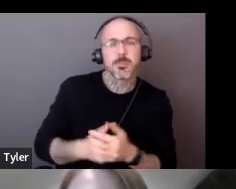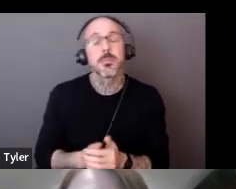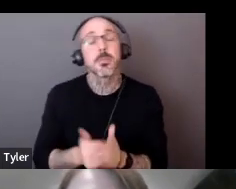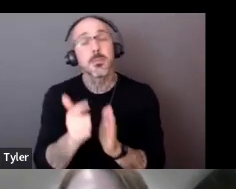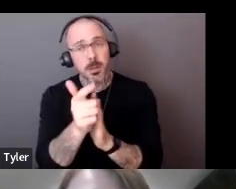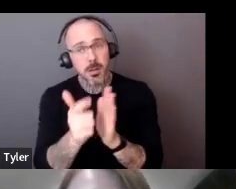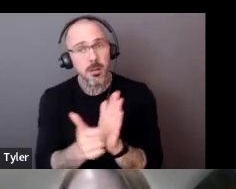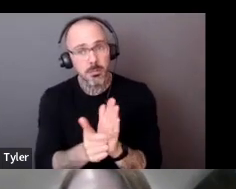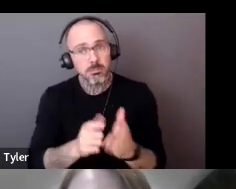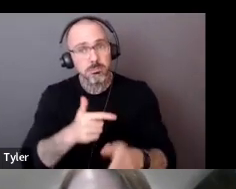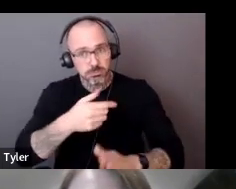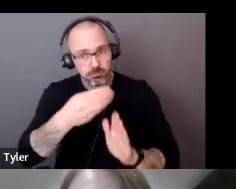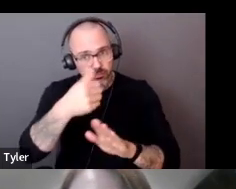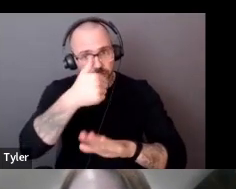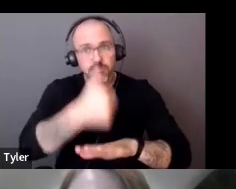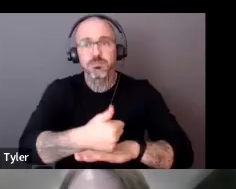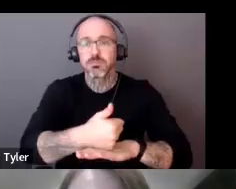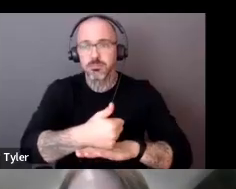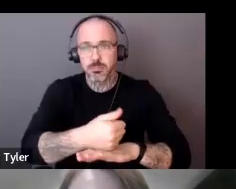that case, some